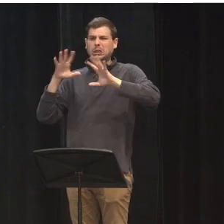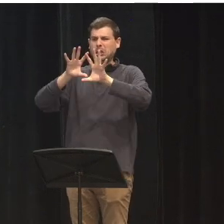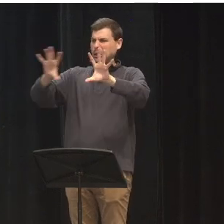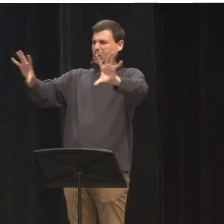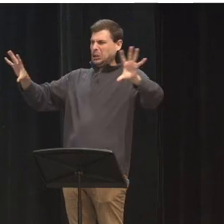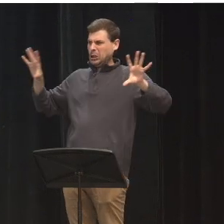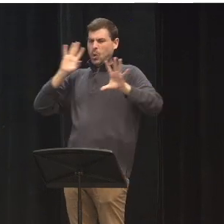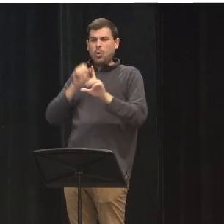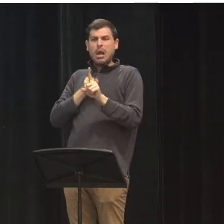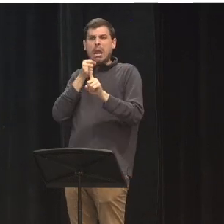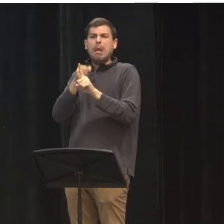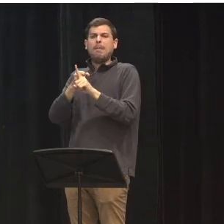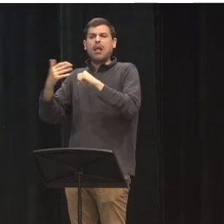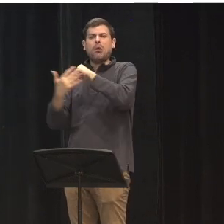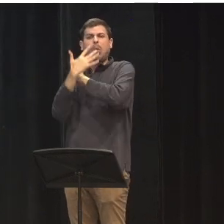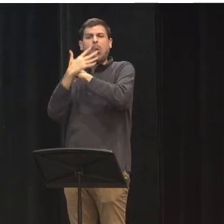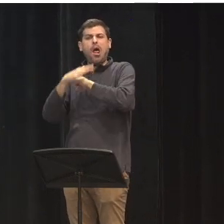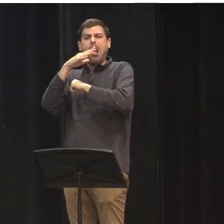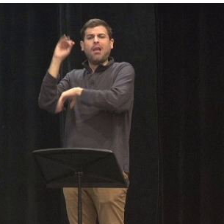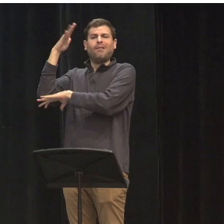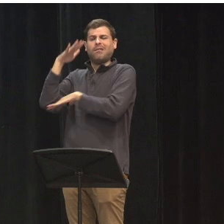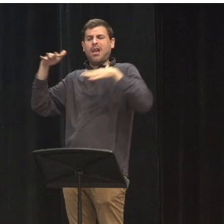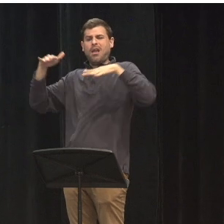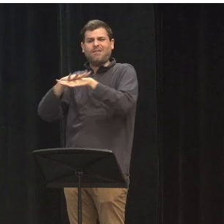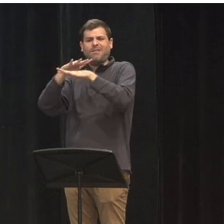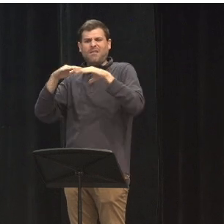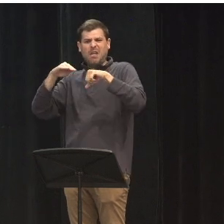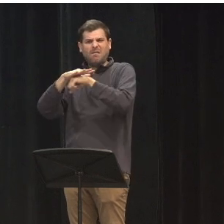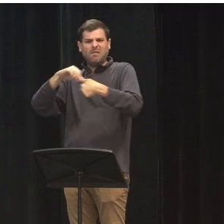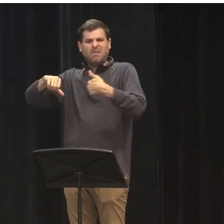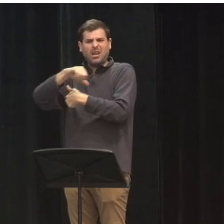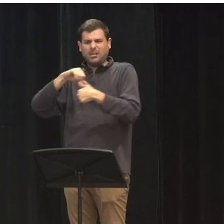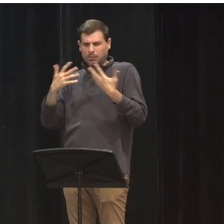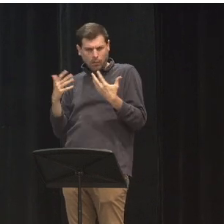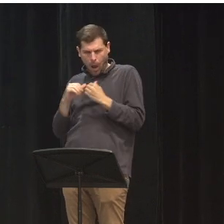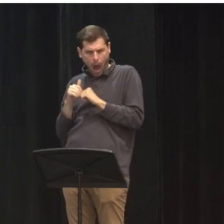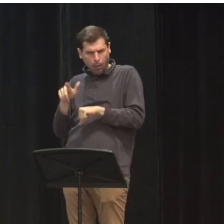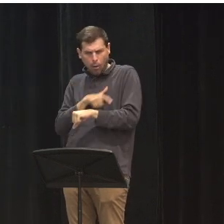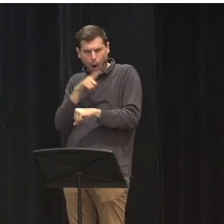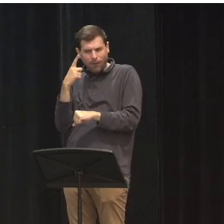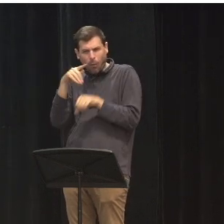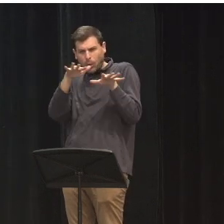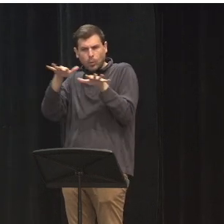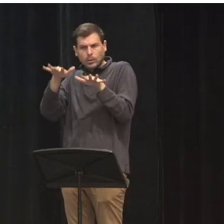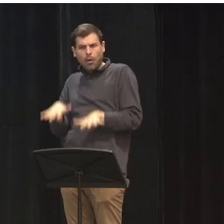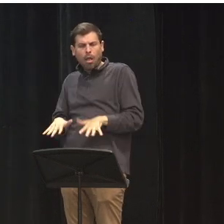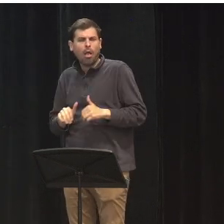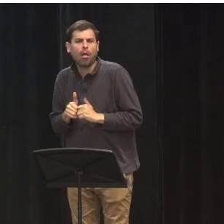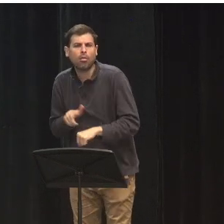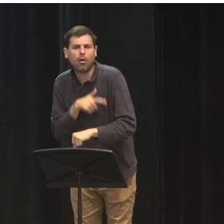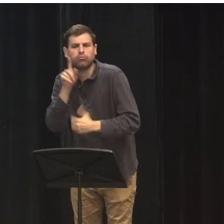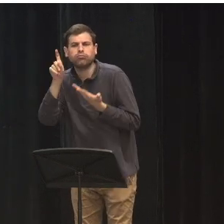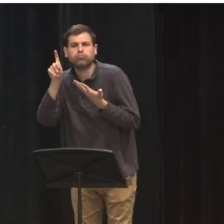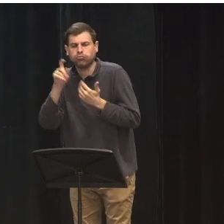heat island effect and how long it will take to mitigate these effects. The community has long asked that a federal variance